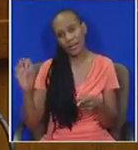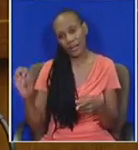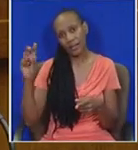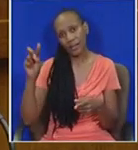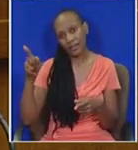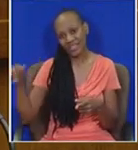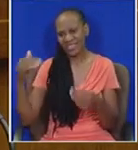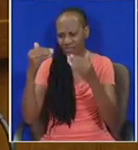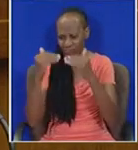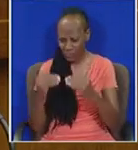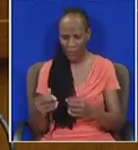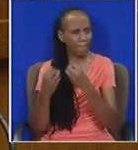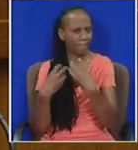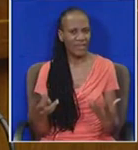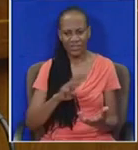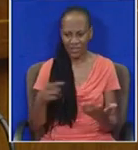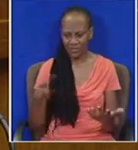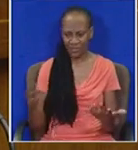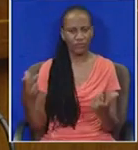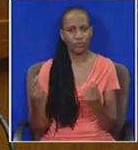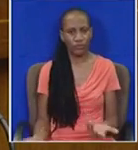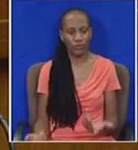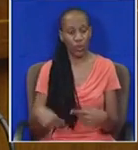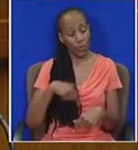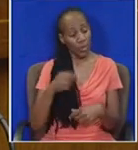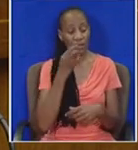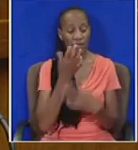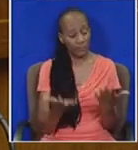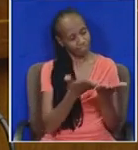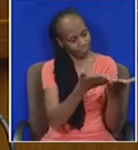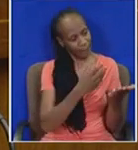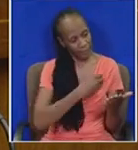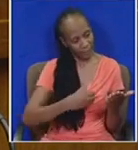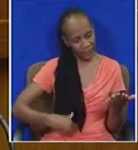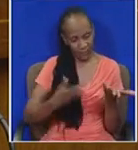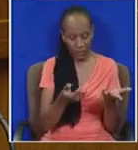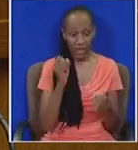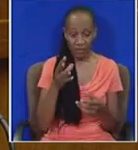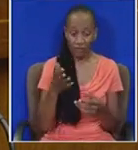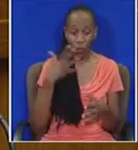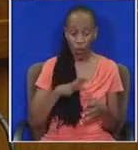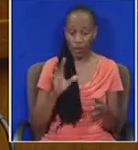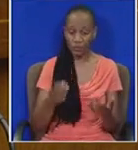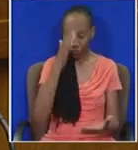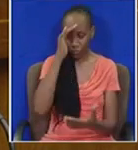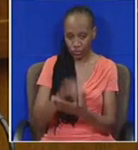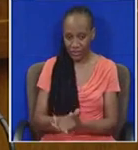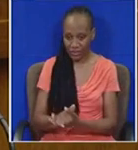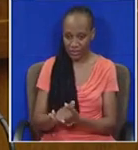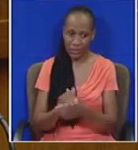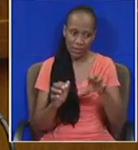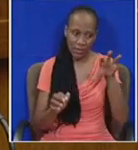services and so on. All what we are calling for, Honorable President, is that if we want a trust between us and